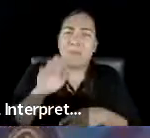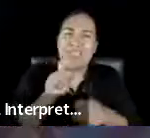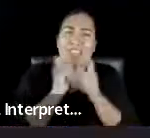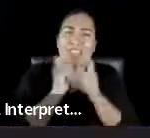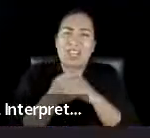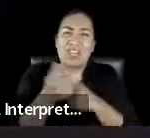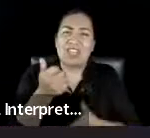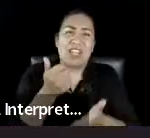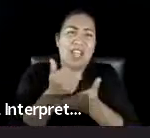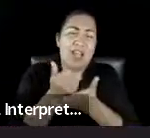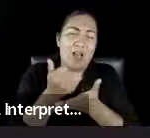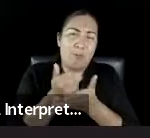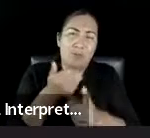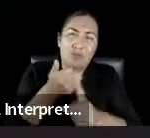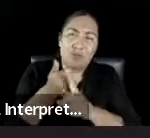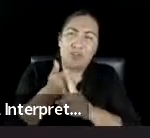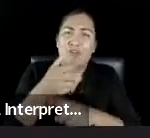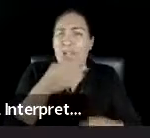others.